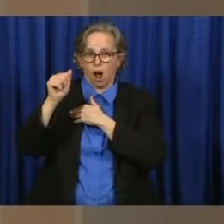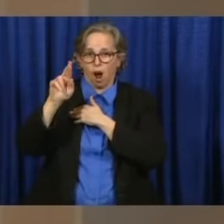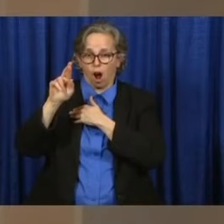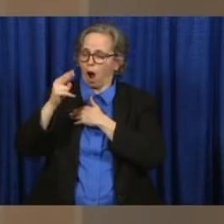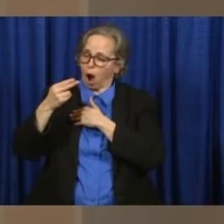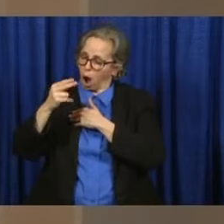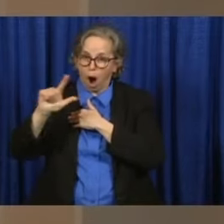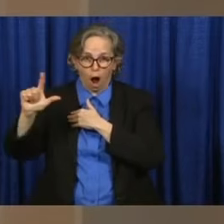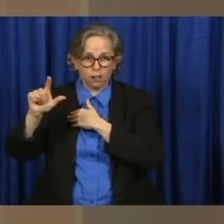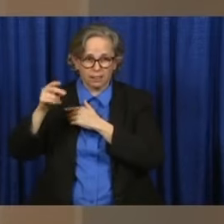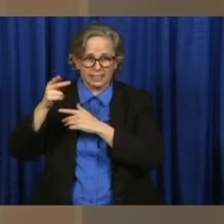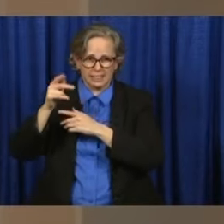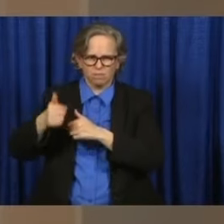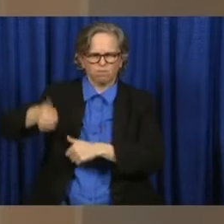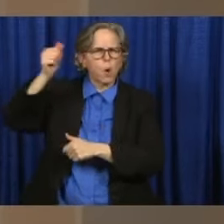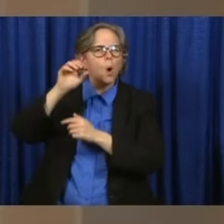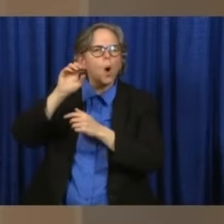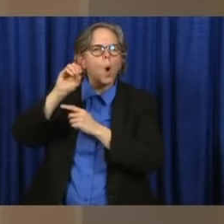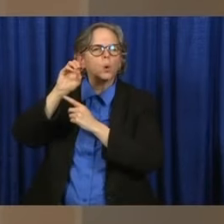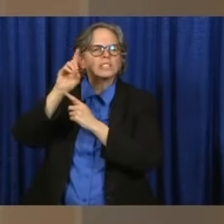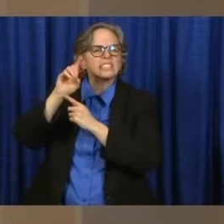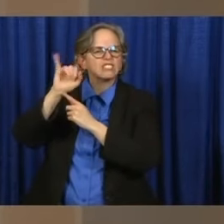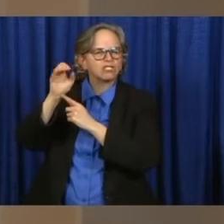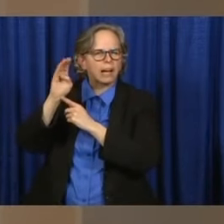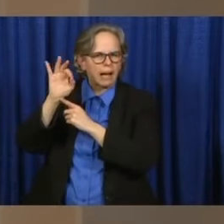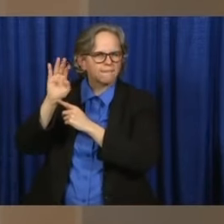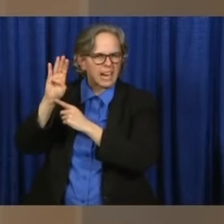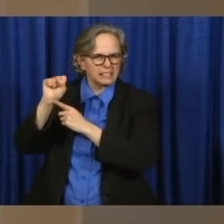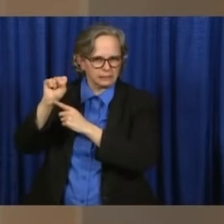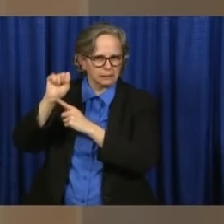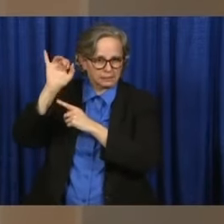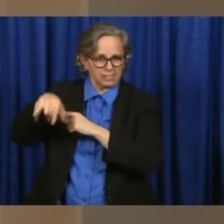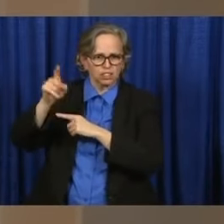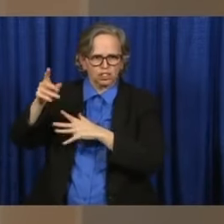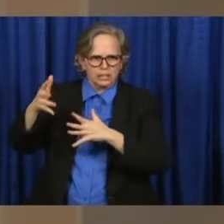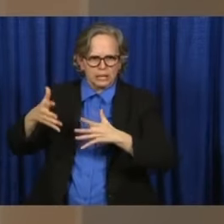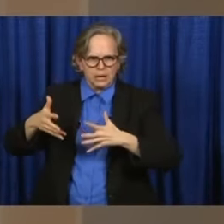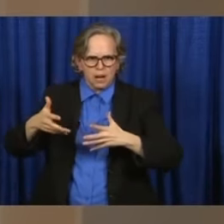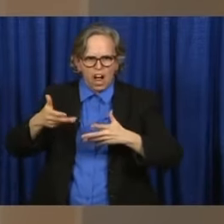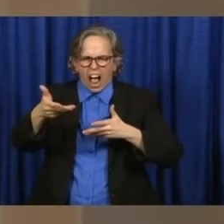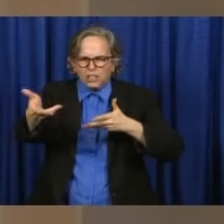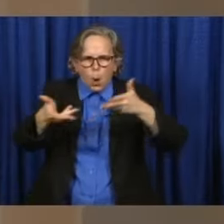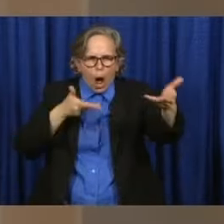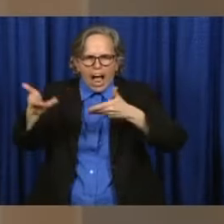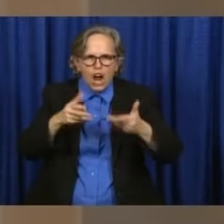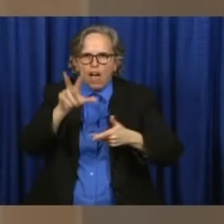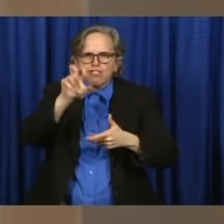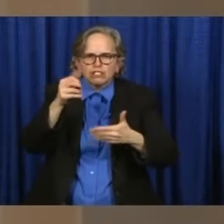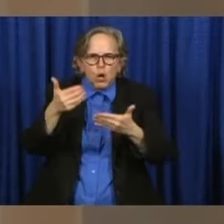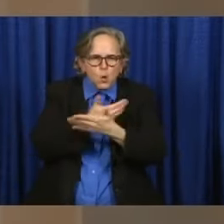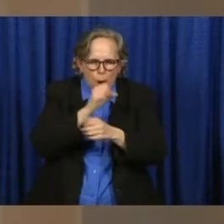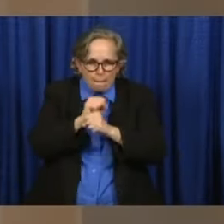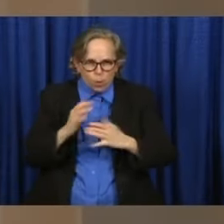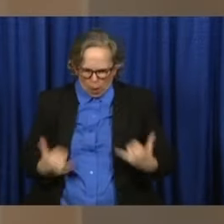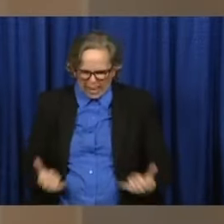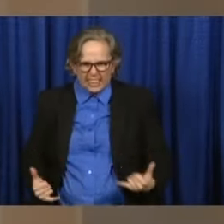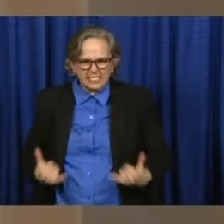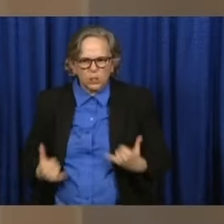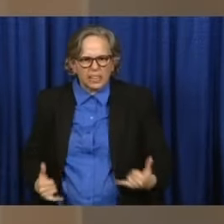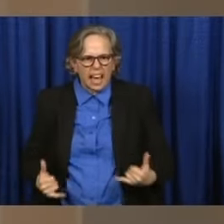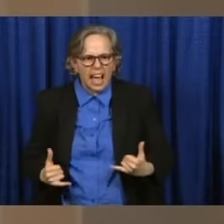Director and I talk every day. She's added 300 new employees as of today to the call center to